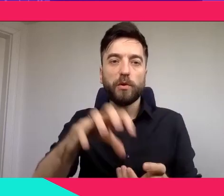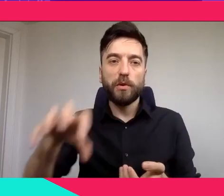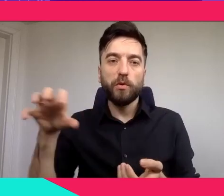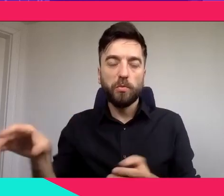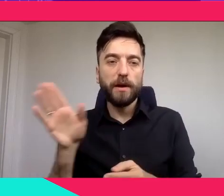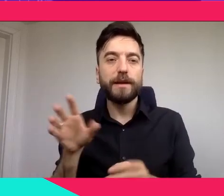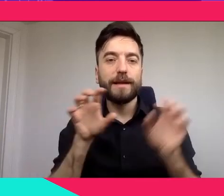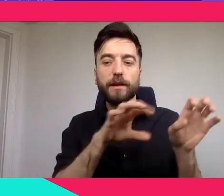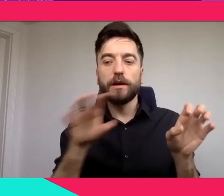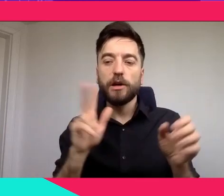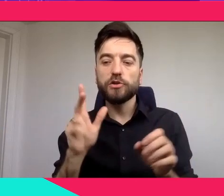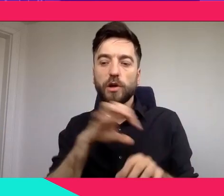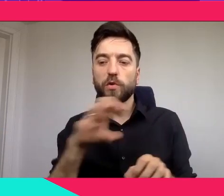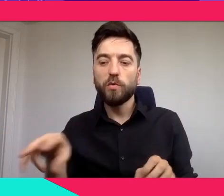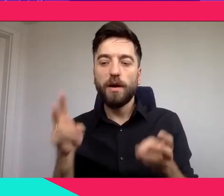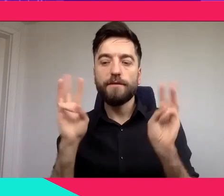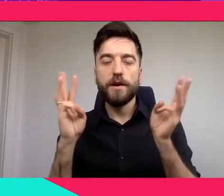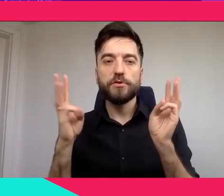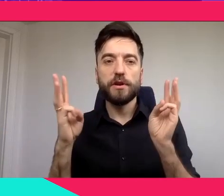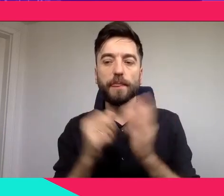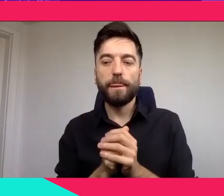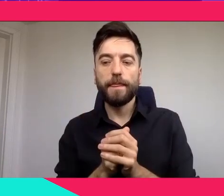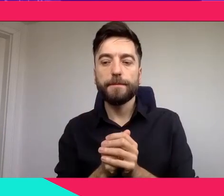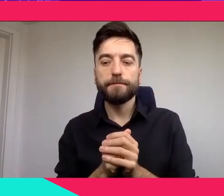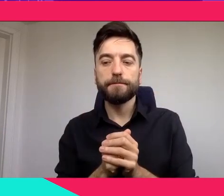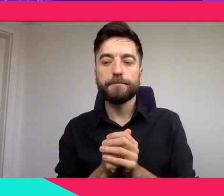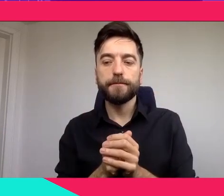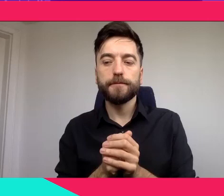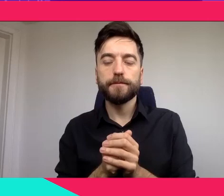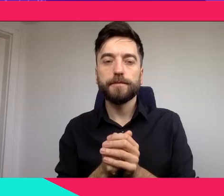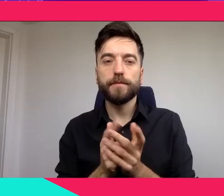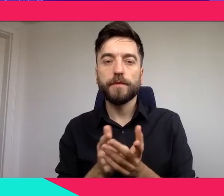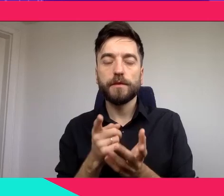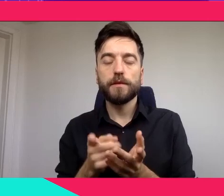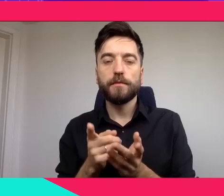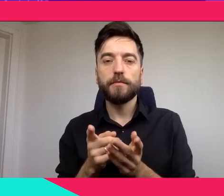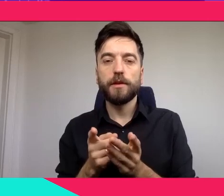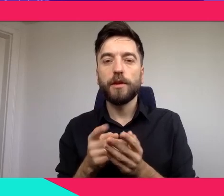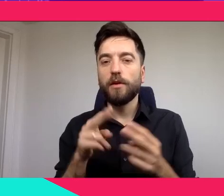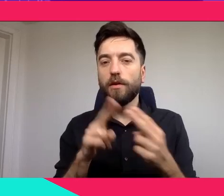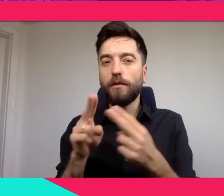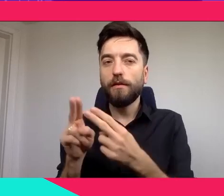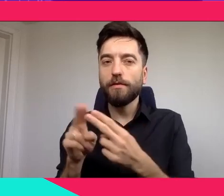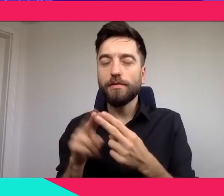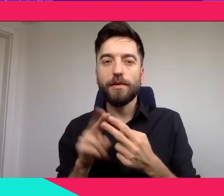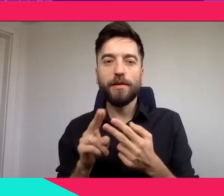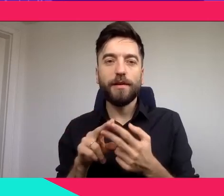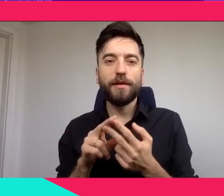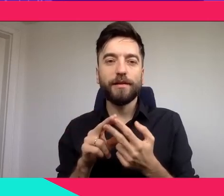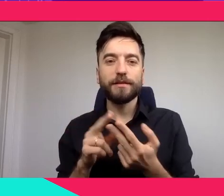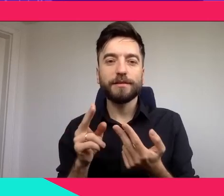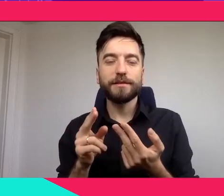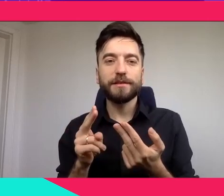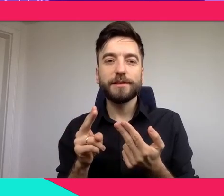easy to approach, very physical, not at all digital and technical, just a lot of printouts from